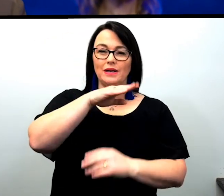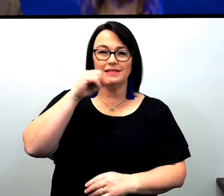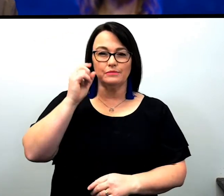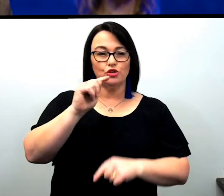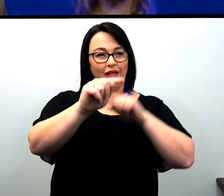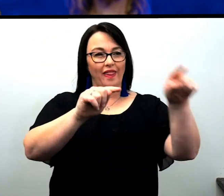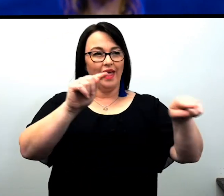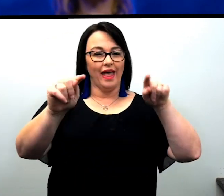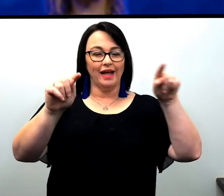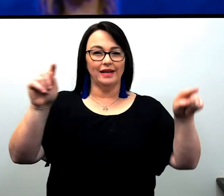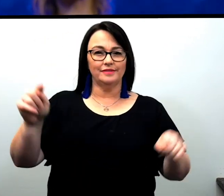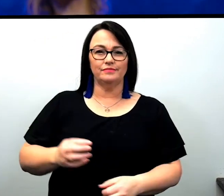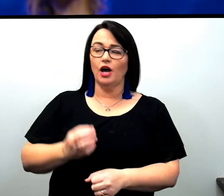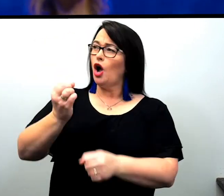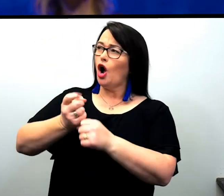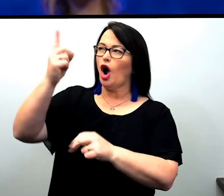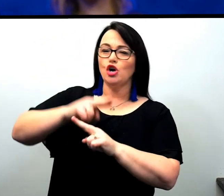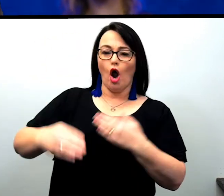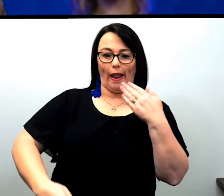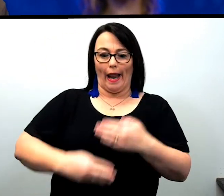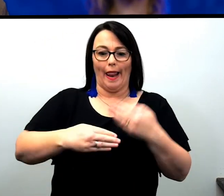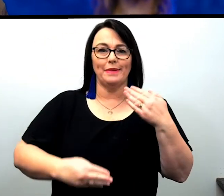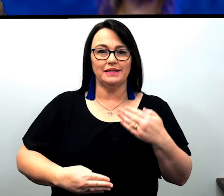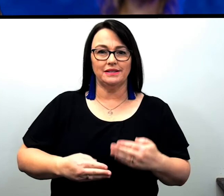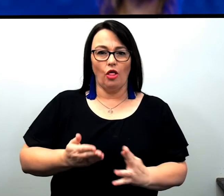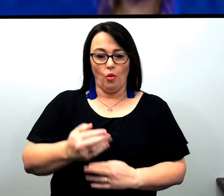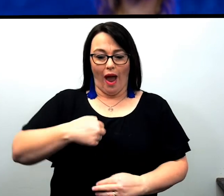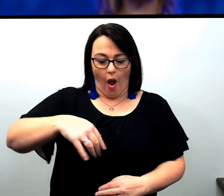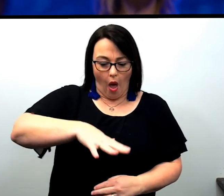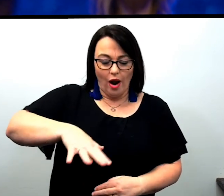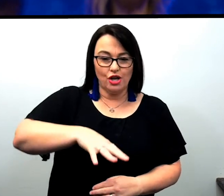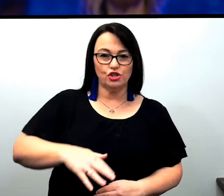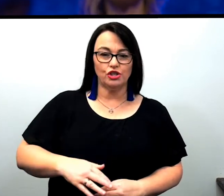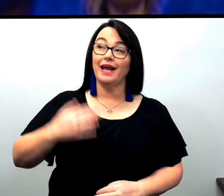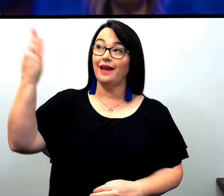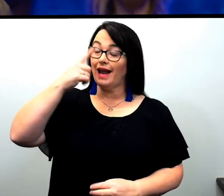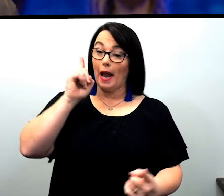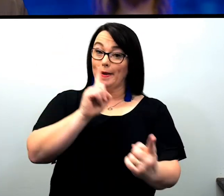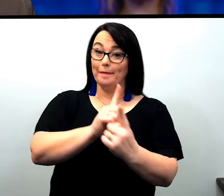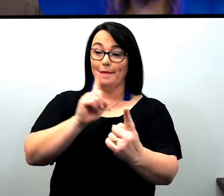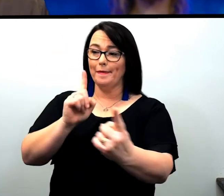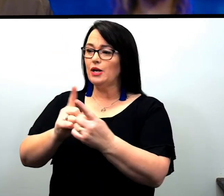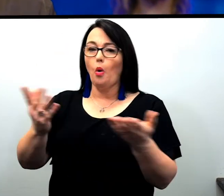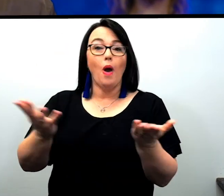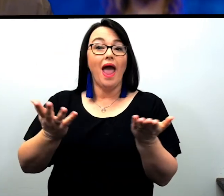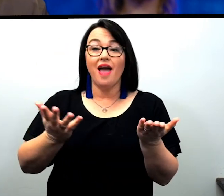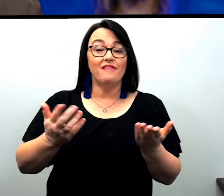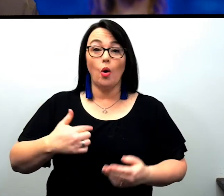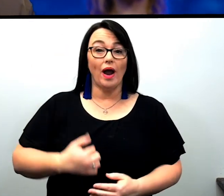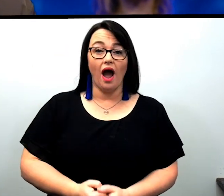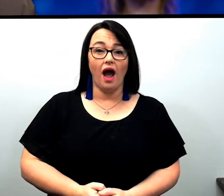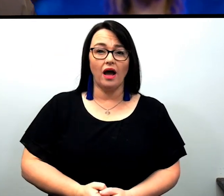location. God's not bound by geographic boundaries. He can meet us right where we're at. And whether you got some things